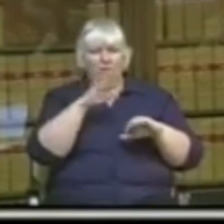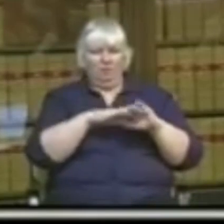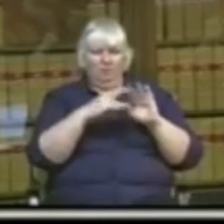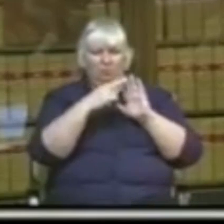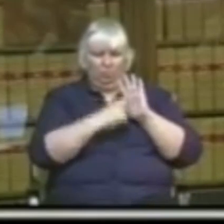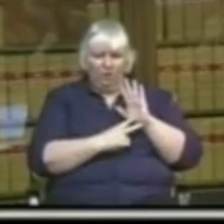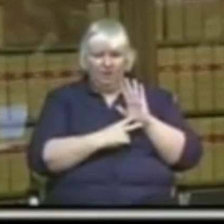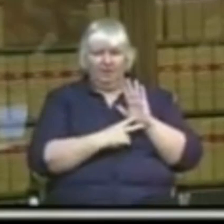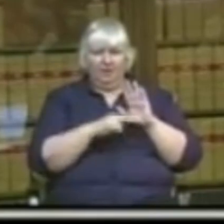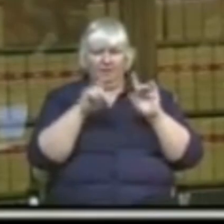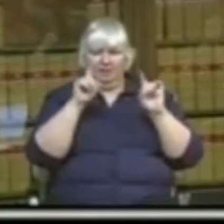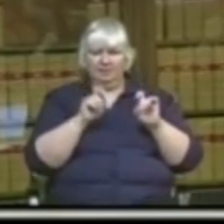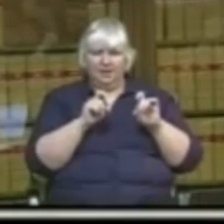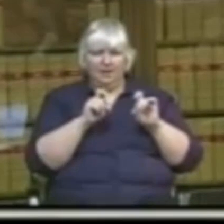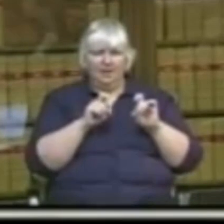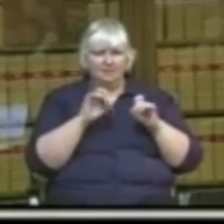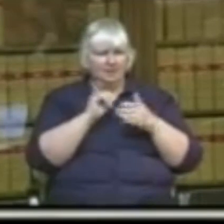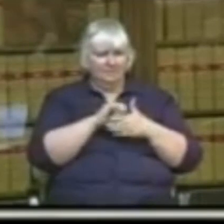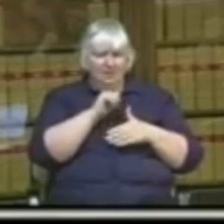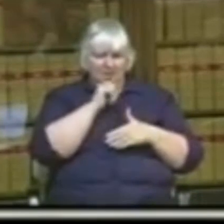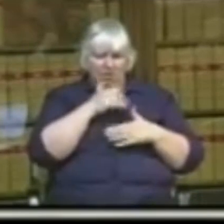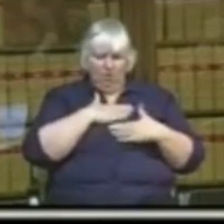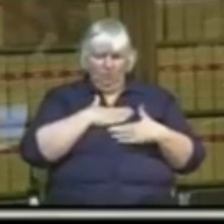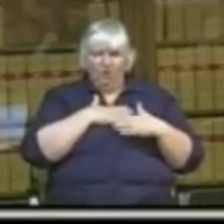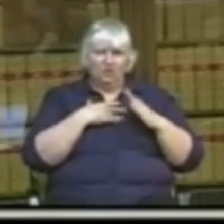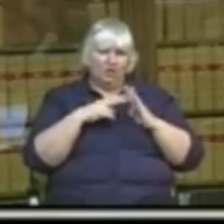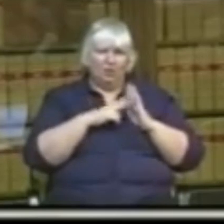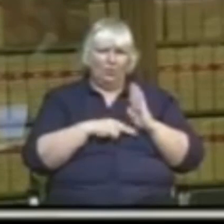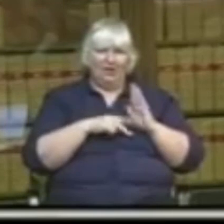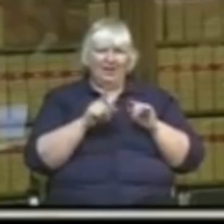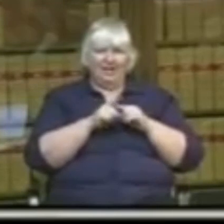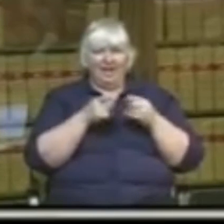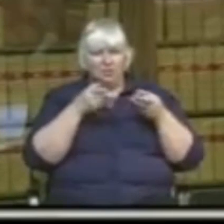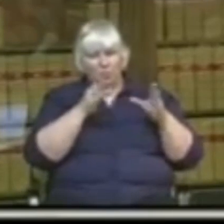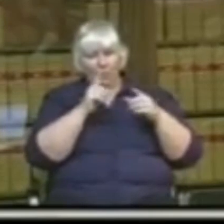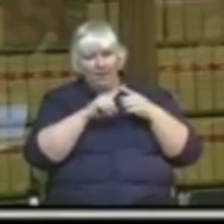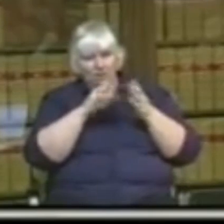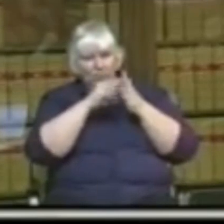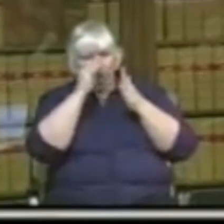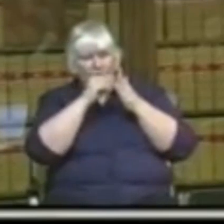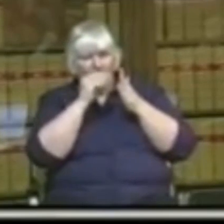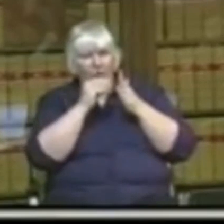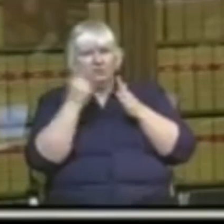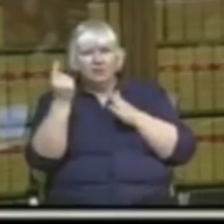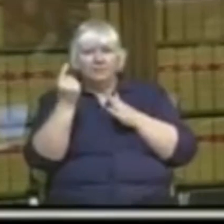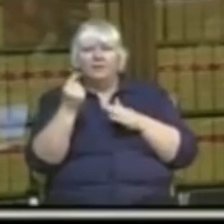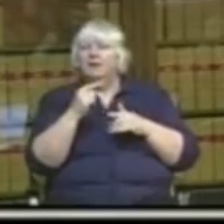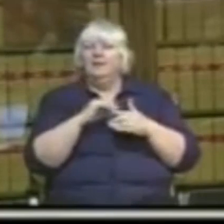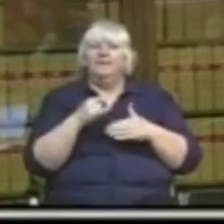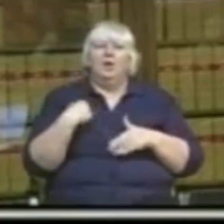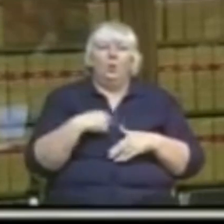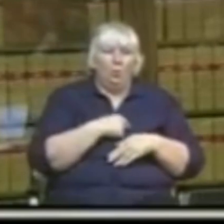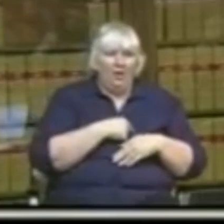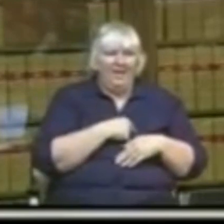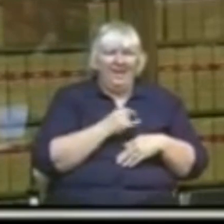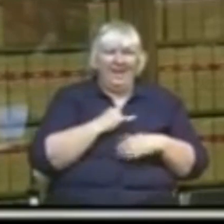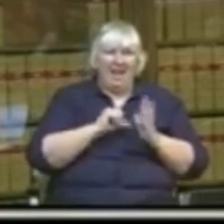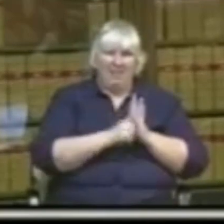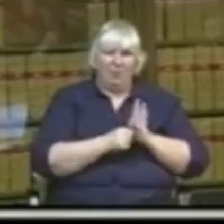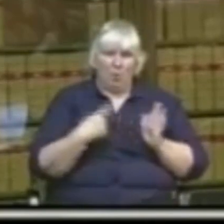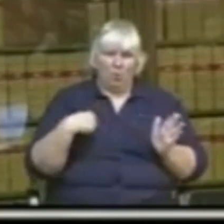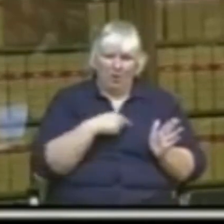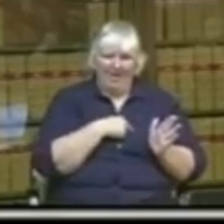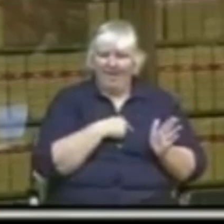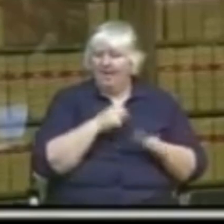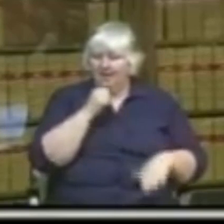Whatever a child score on a reading test, if that child doesn't appreciate reading as a gateway to knowledge and experience, then we, and I emphasize we,